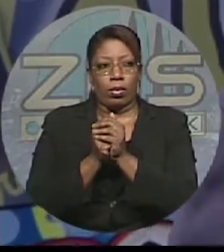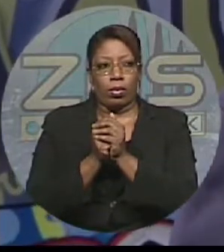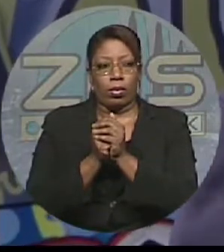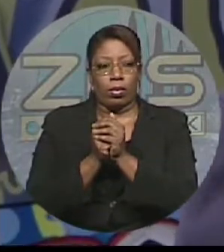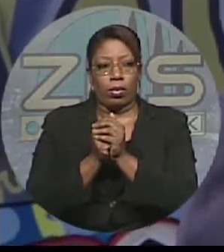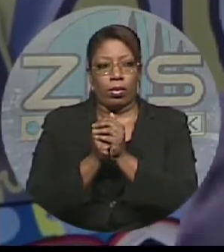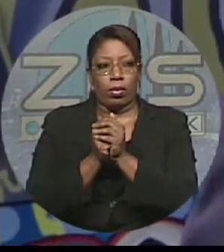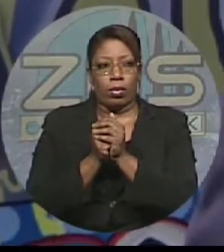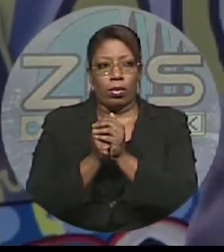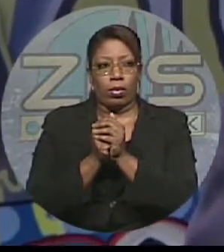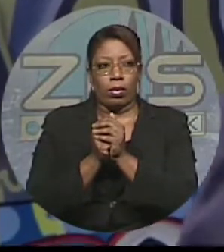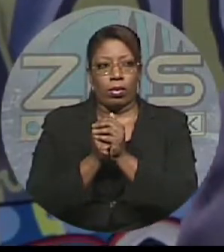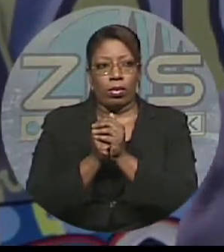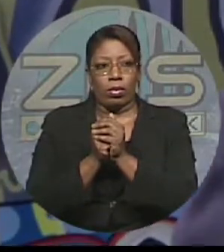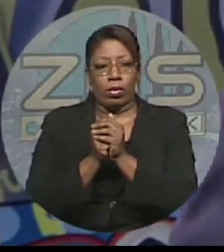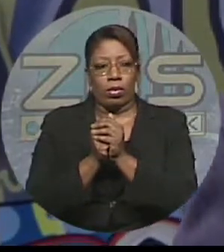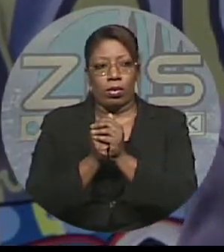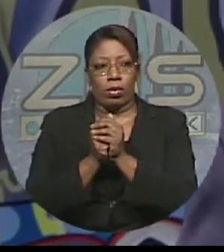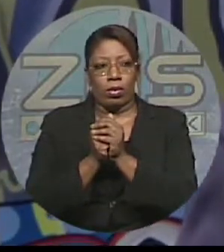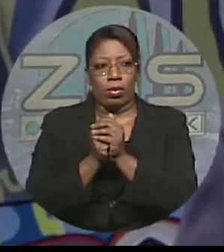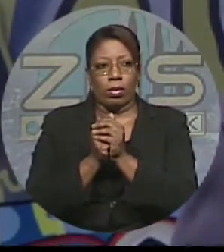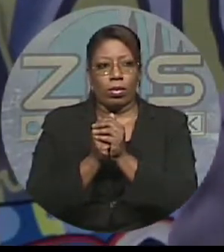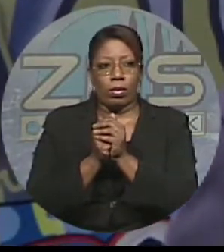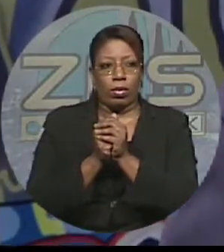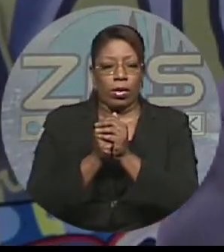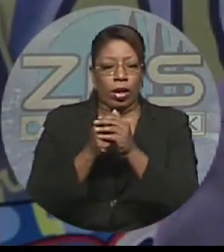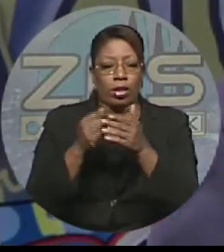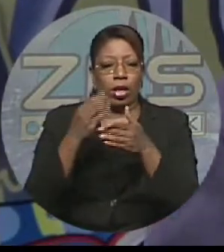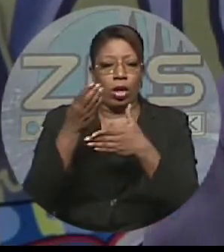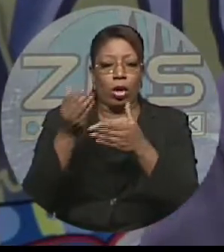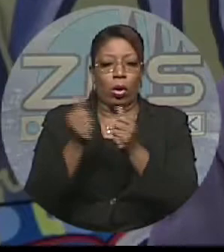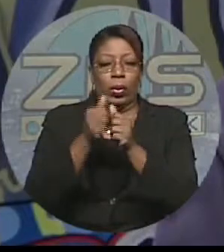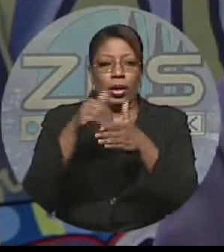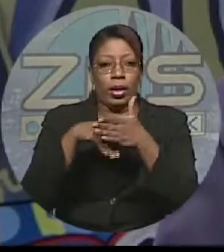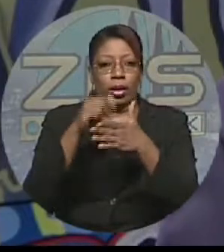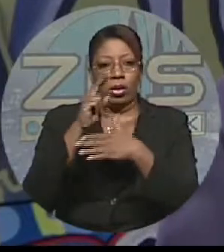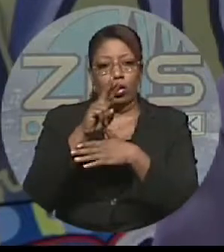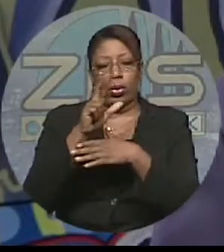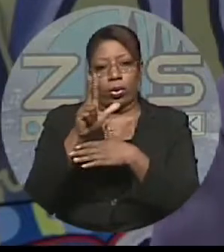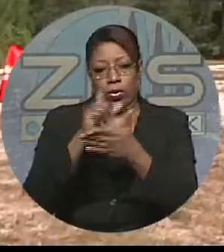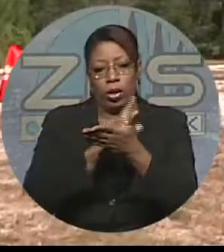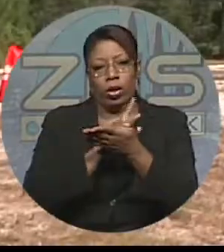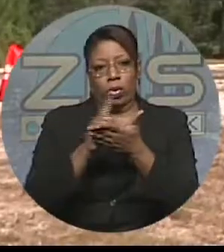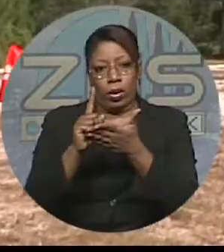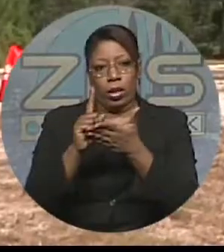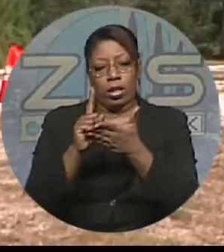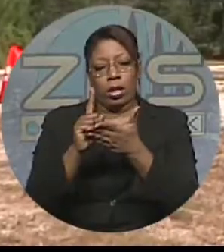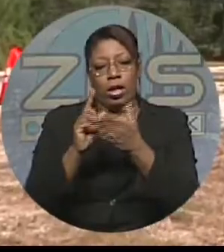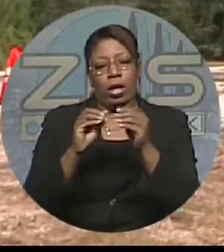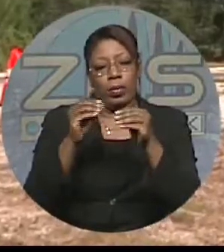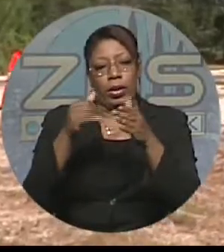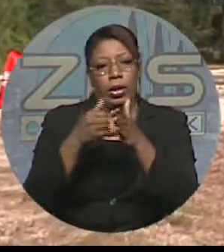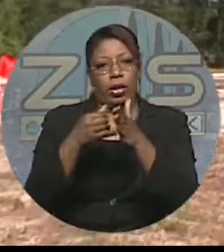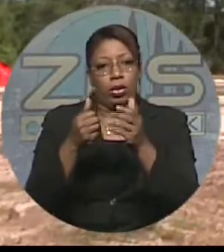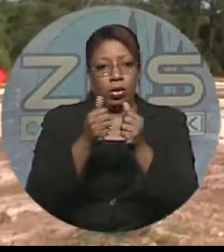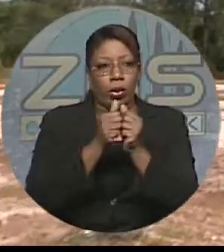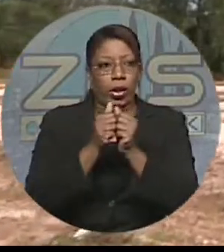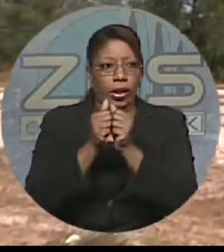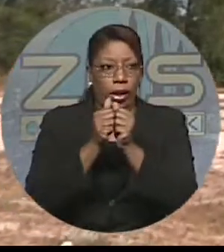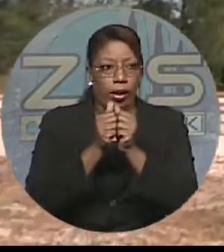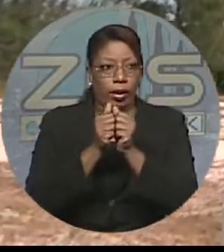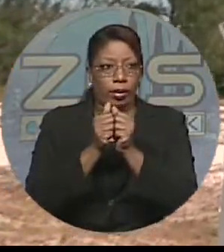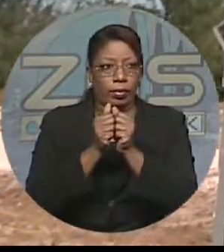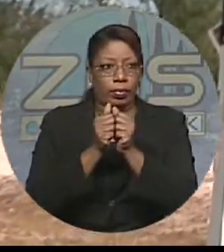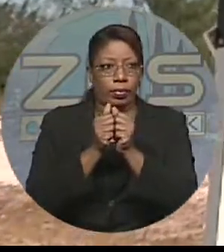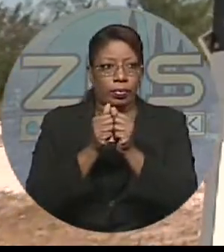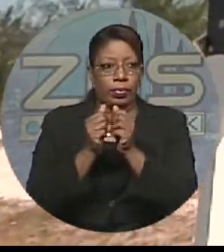the grandstand will go up in a matter of 2-3 weeks. All of a sudden you got a stadium you know where it come from. At the future site of the Andre Rogers National